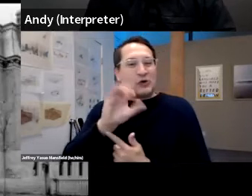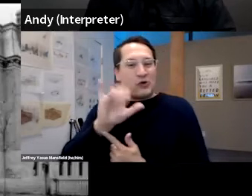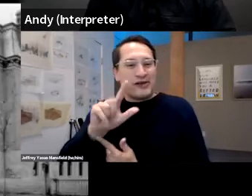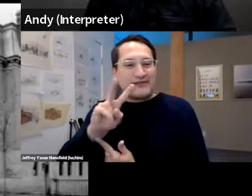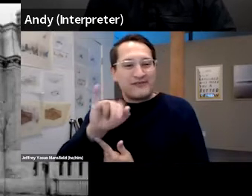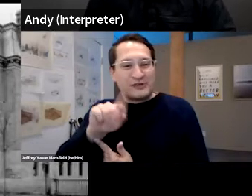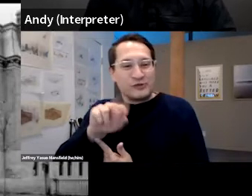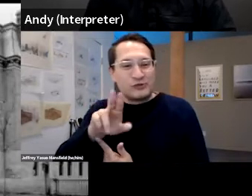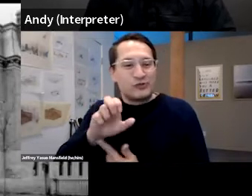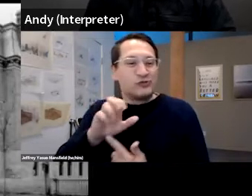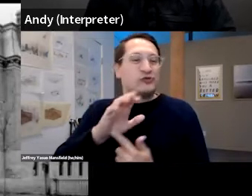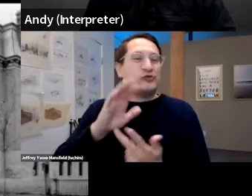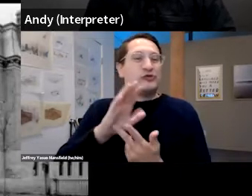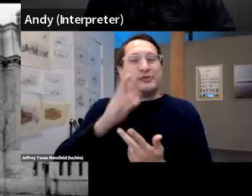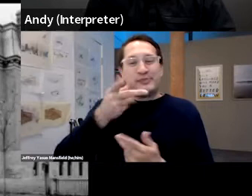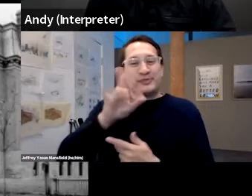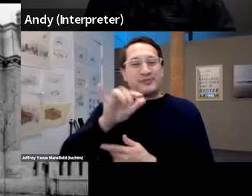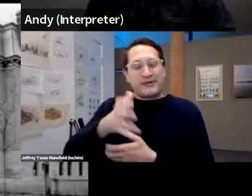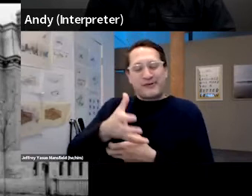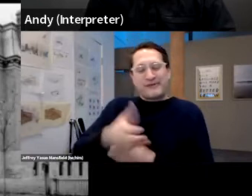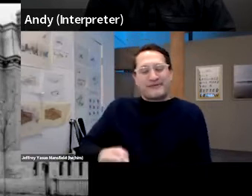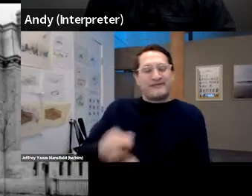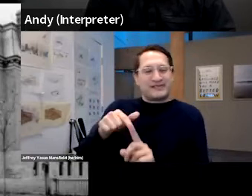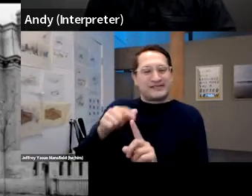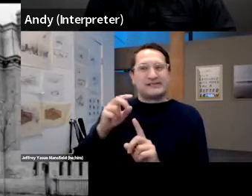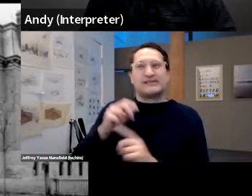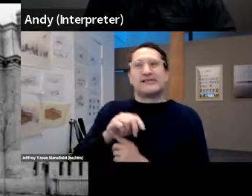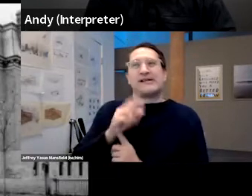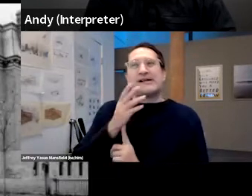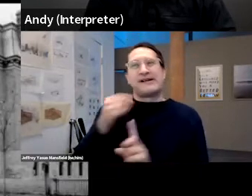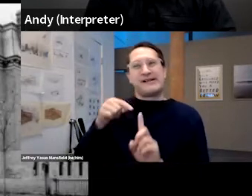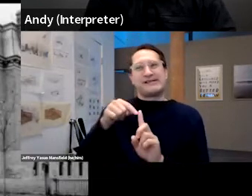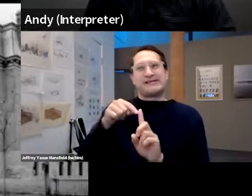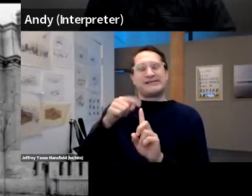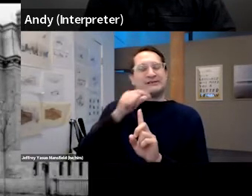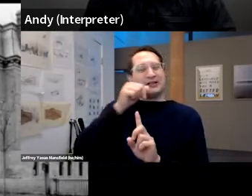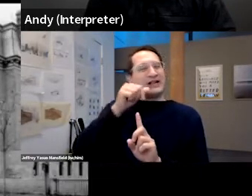pride, and societal virtues, and public confidence.